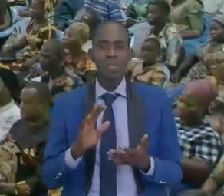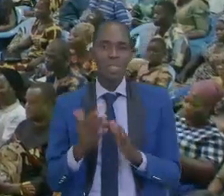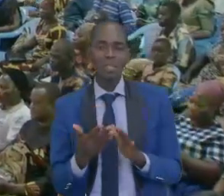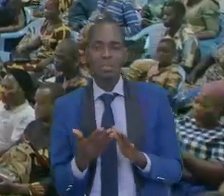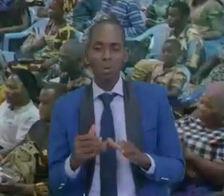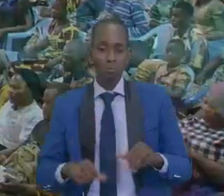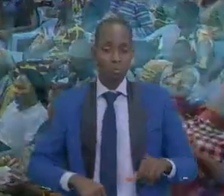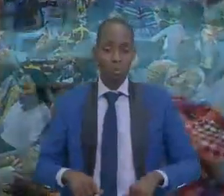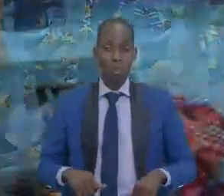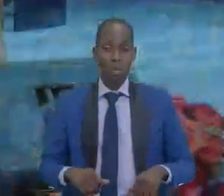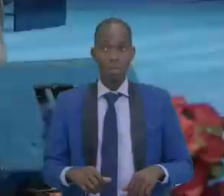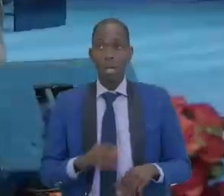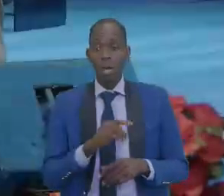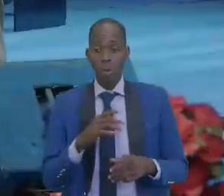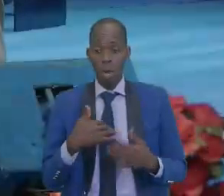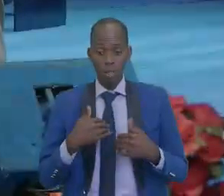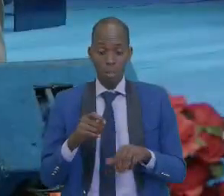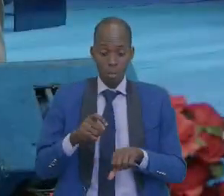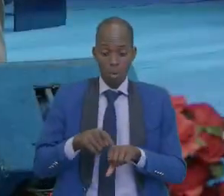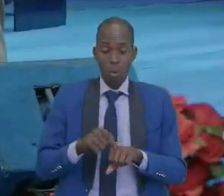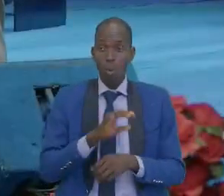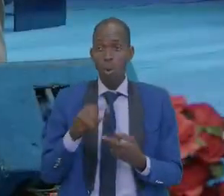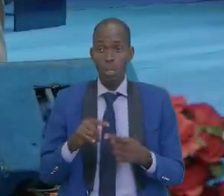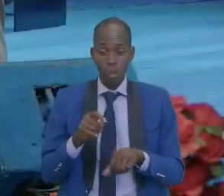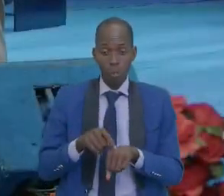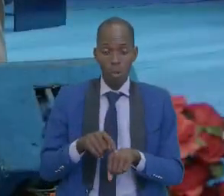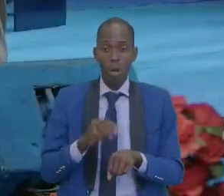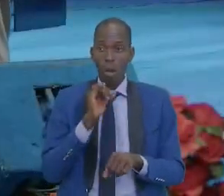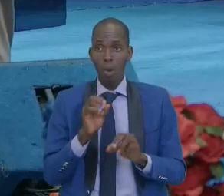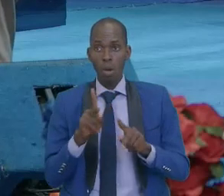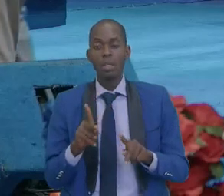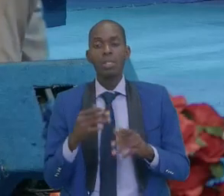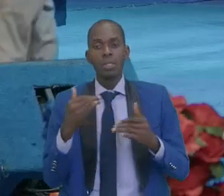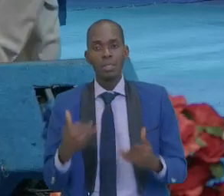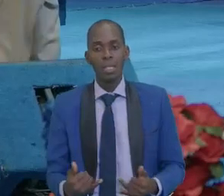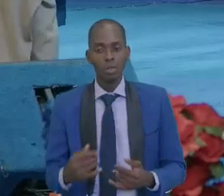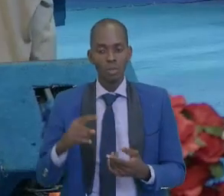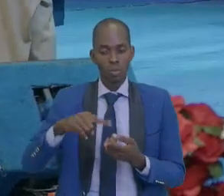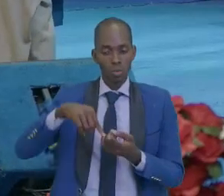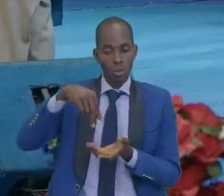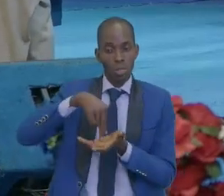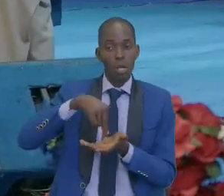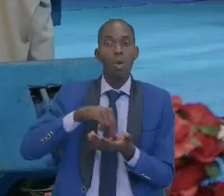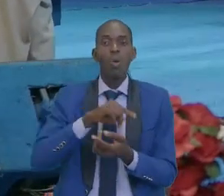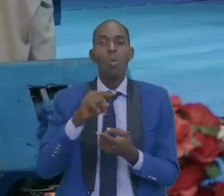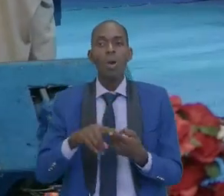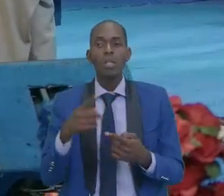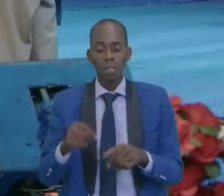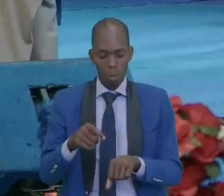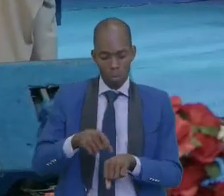the bones are all right, and I have a backbone to stand, when the bones are all